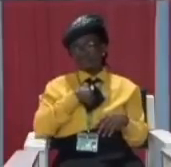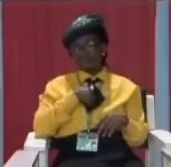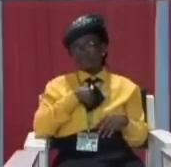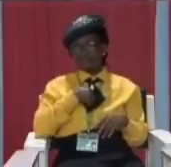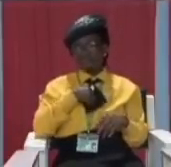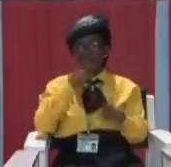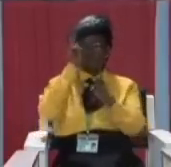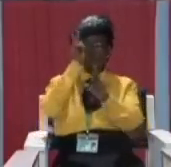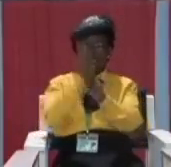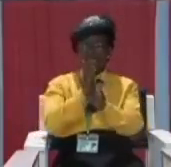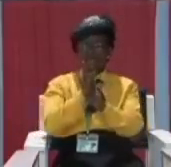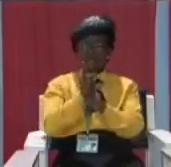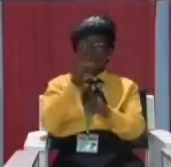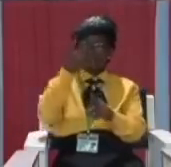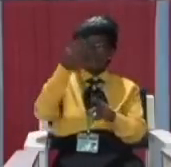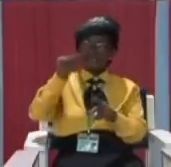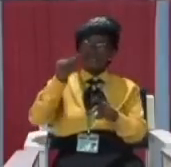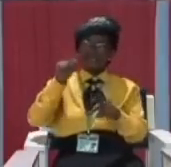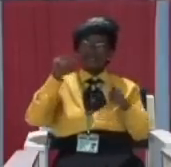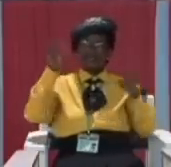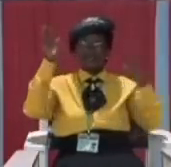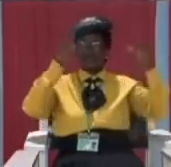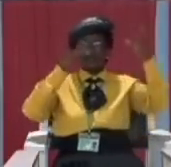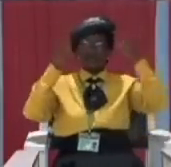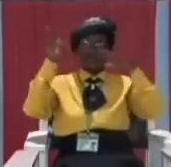Keep the air fresh.